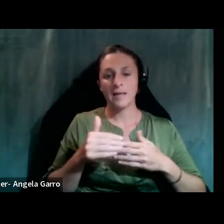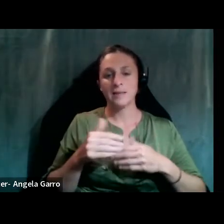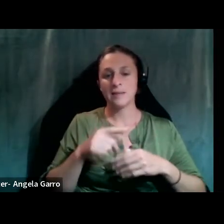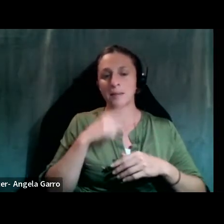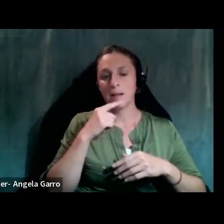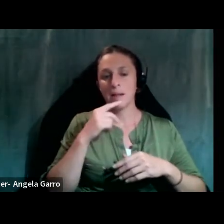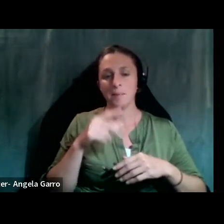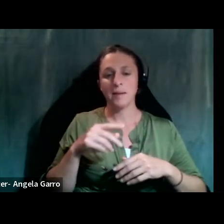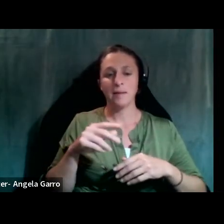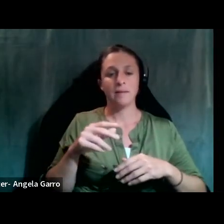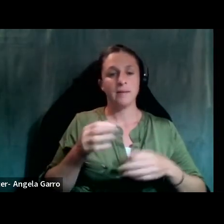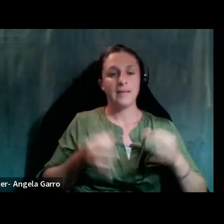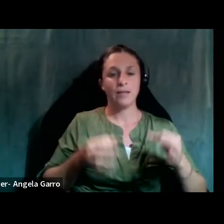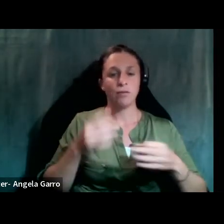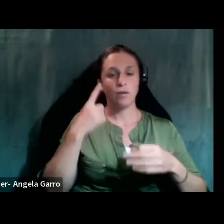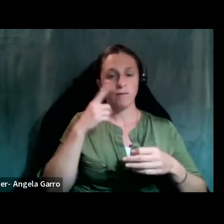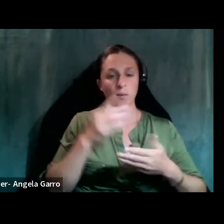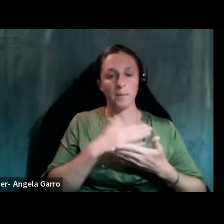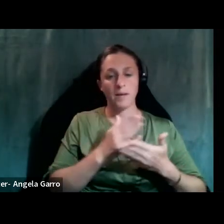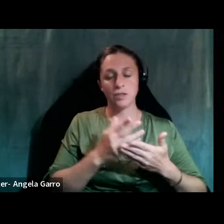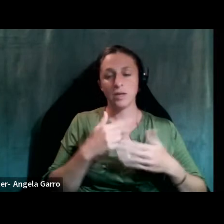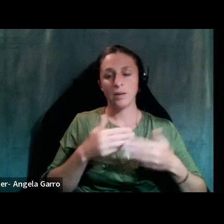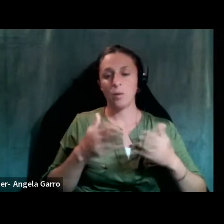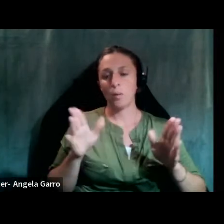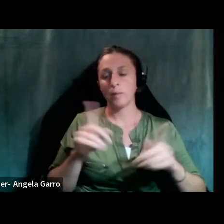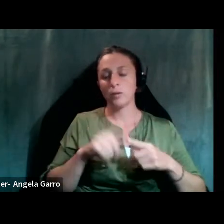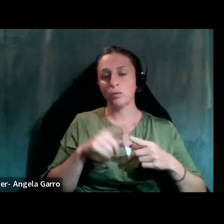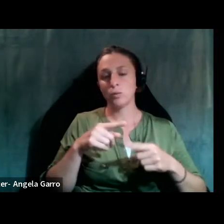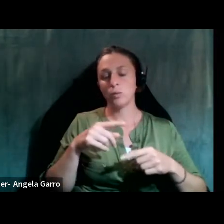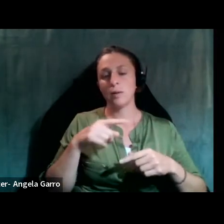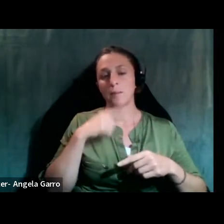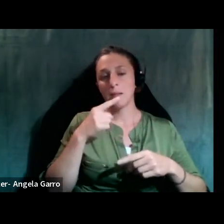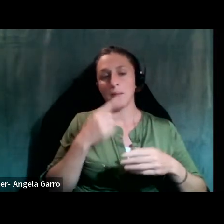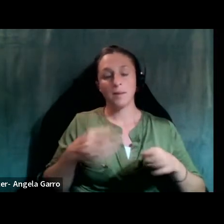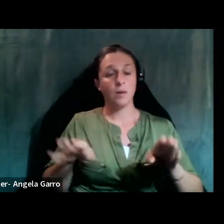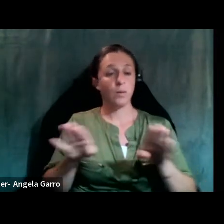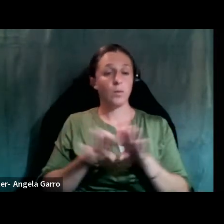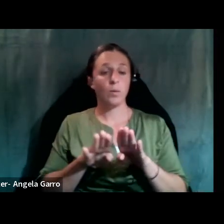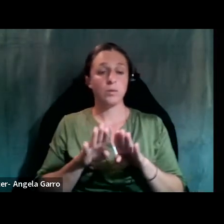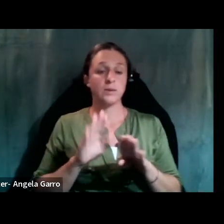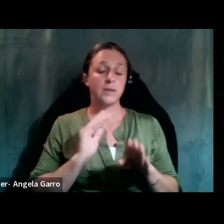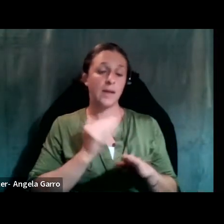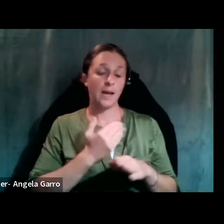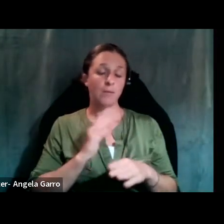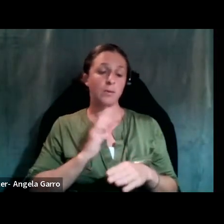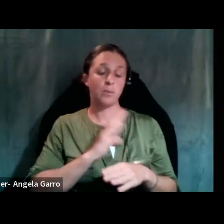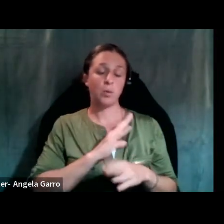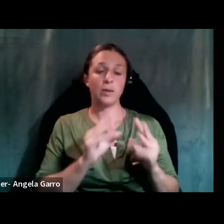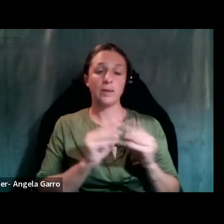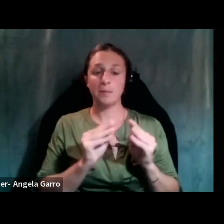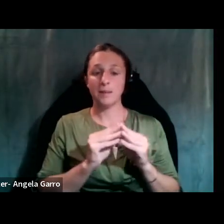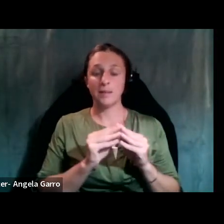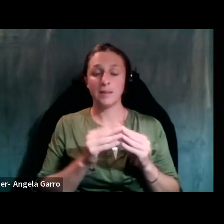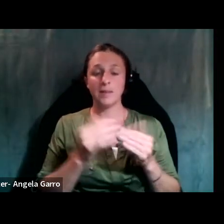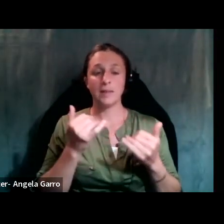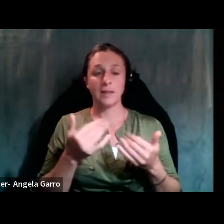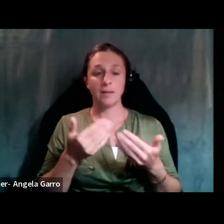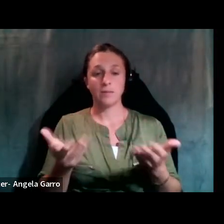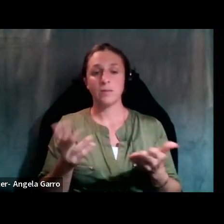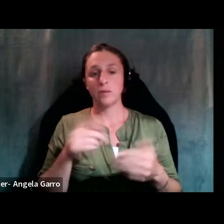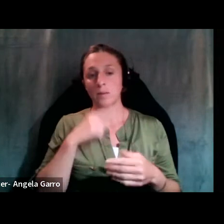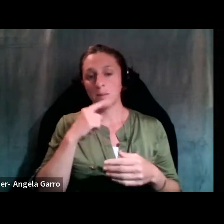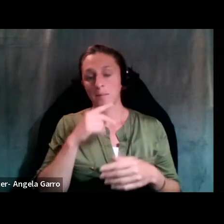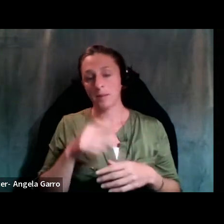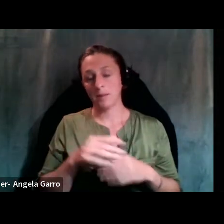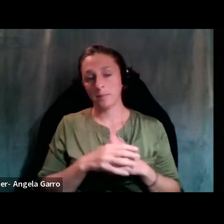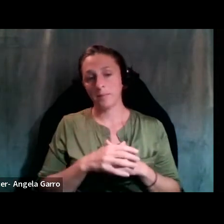hearing for the budget. So I'm opening it up to the public, closing our board meeting and opening it up to the public hearing.